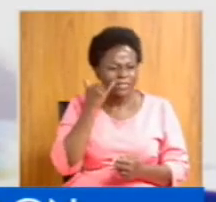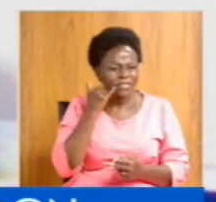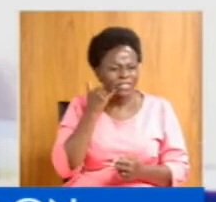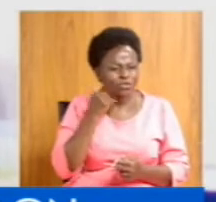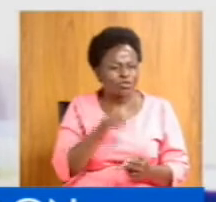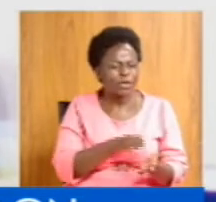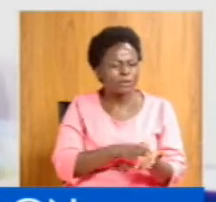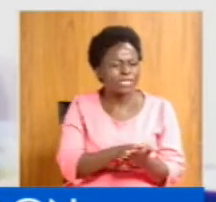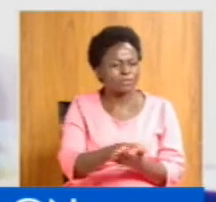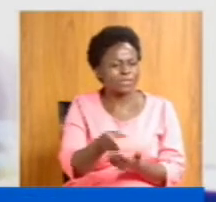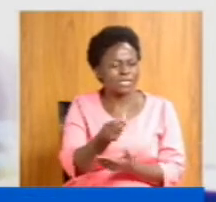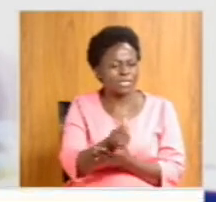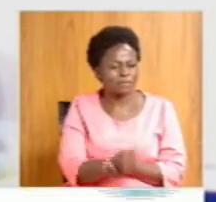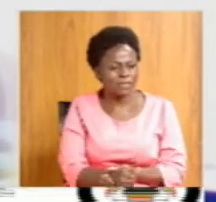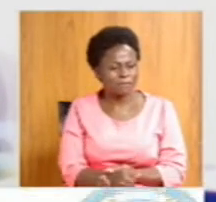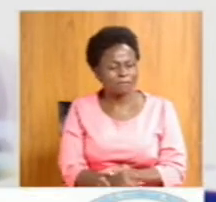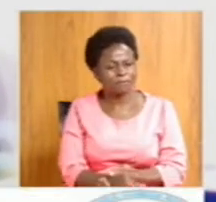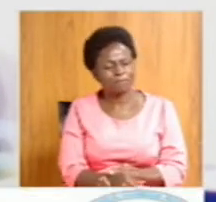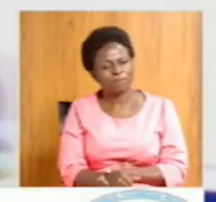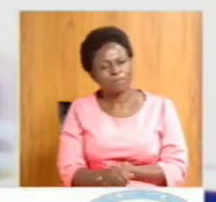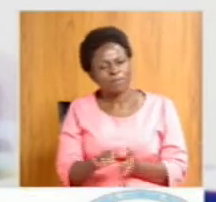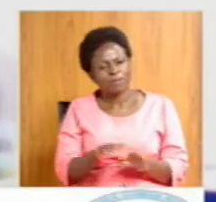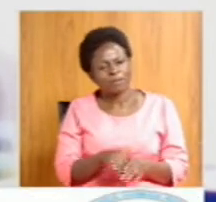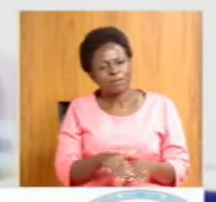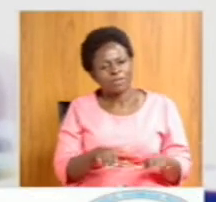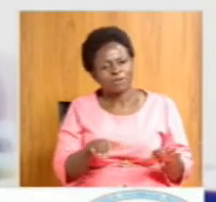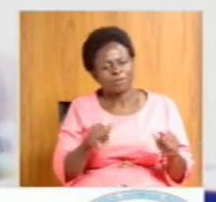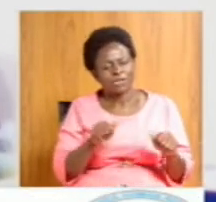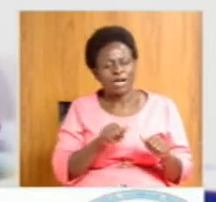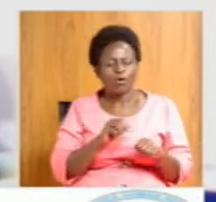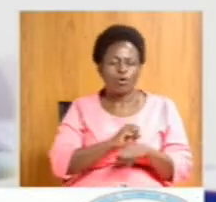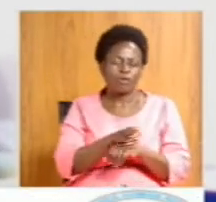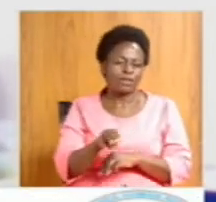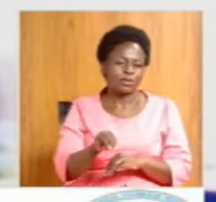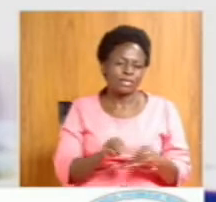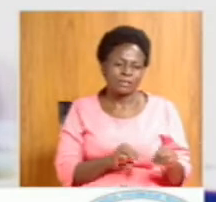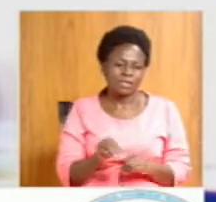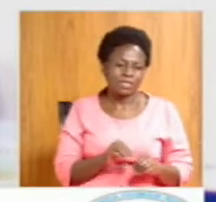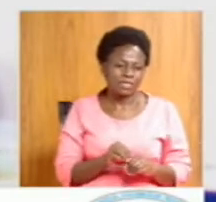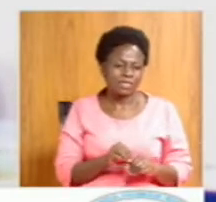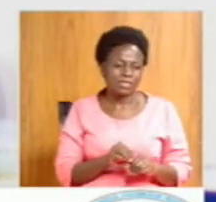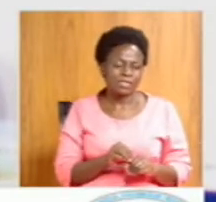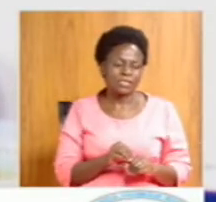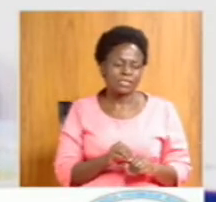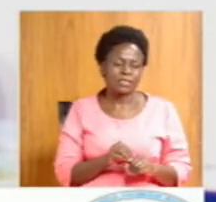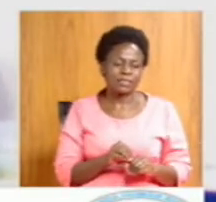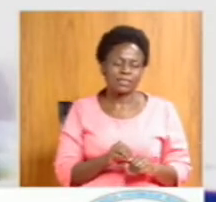where we are spending this money the parliamentary report on how COVID was managed is so so you